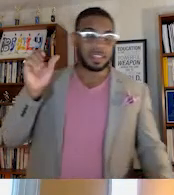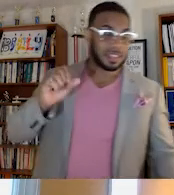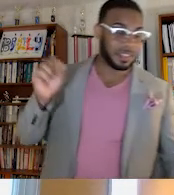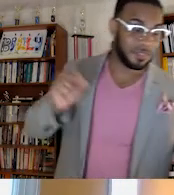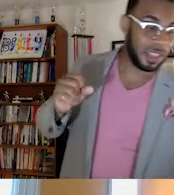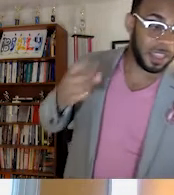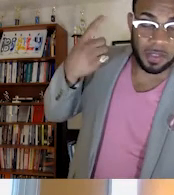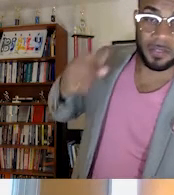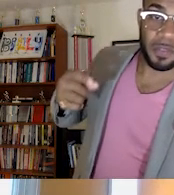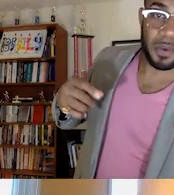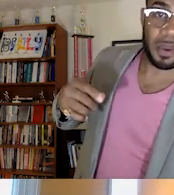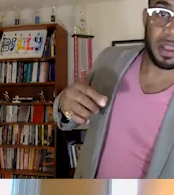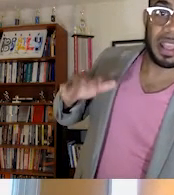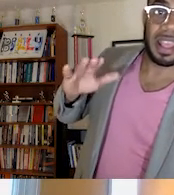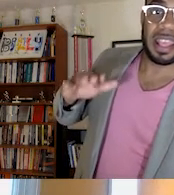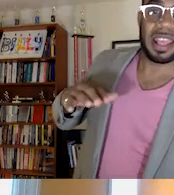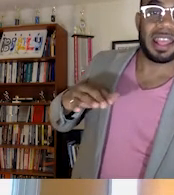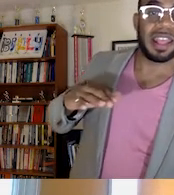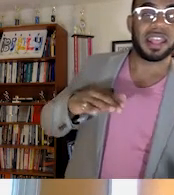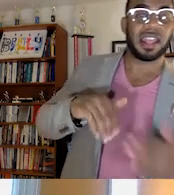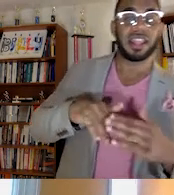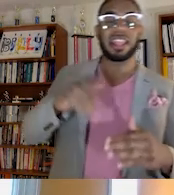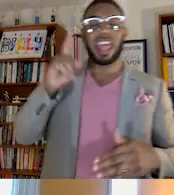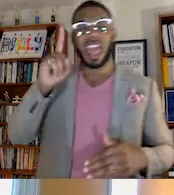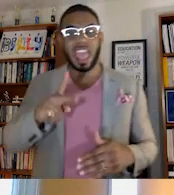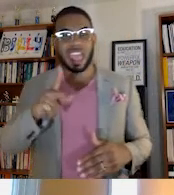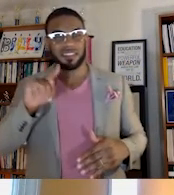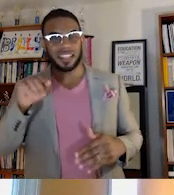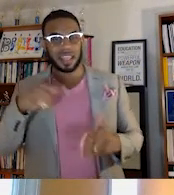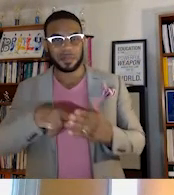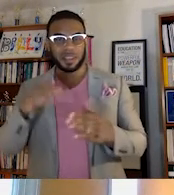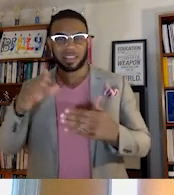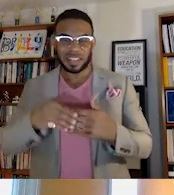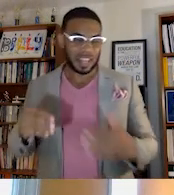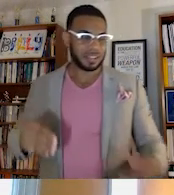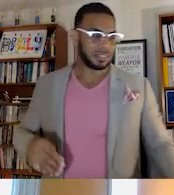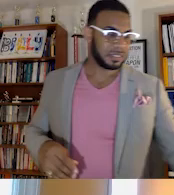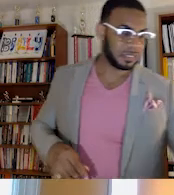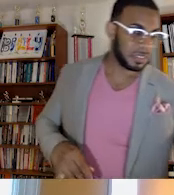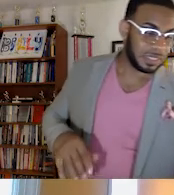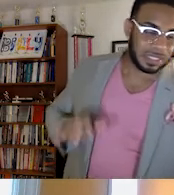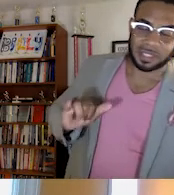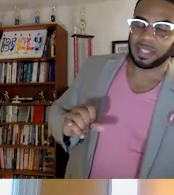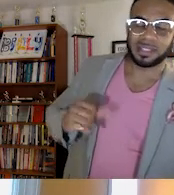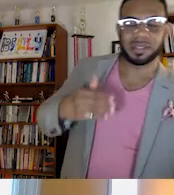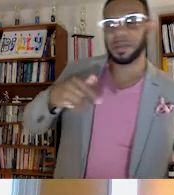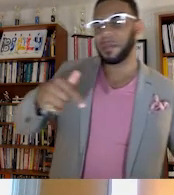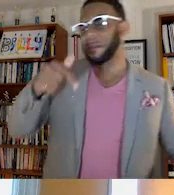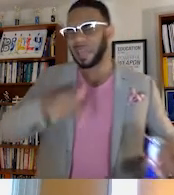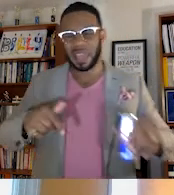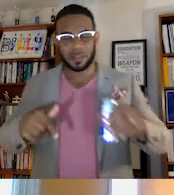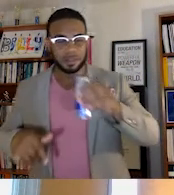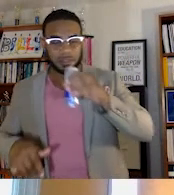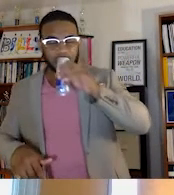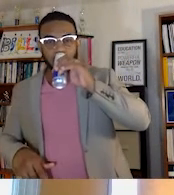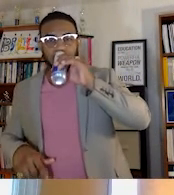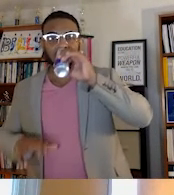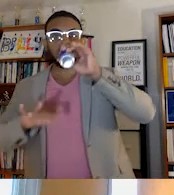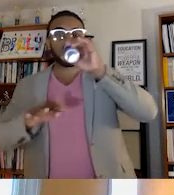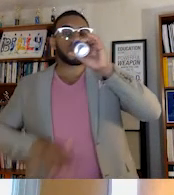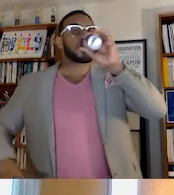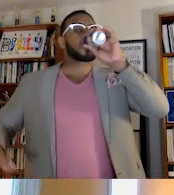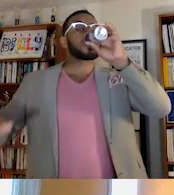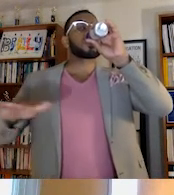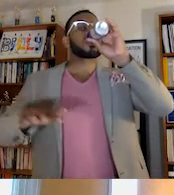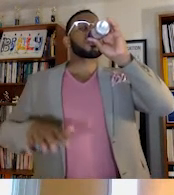fight for less than half of the taxpayer dollars. That is so backwards. All around